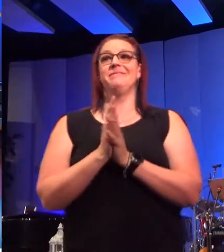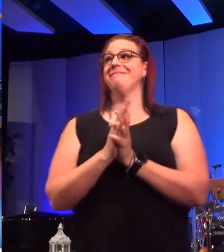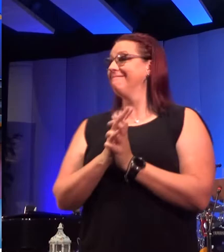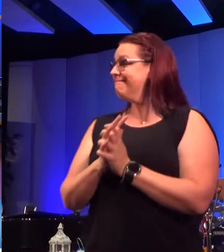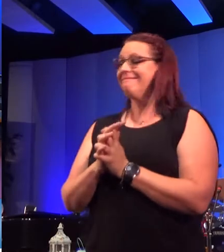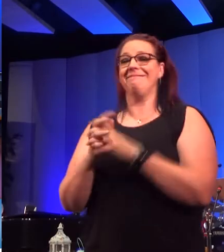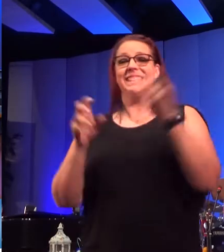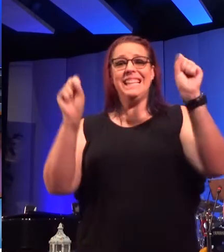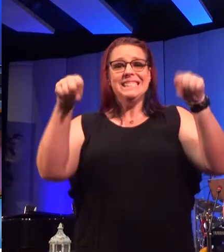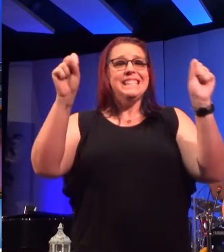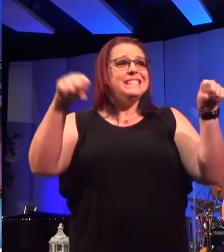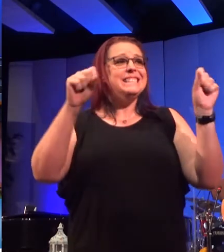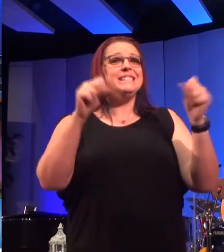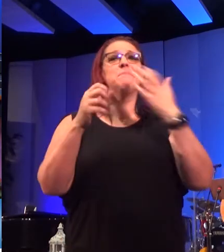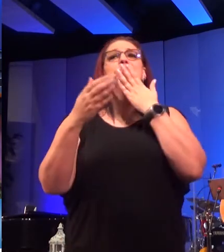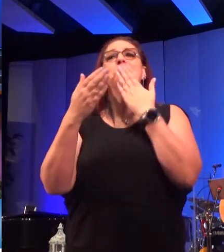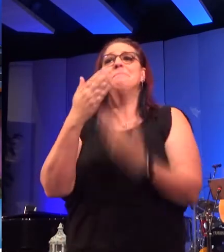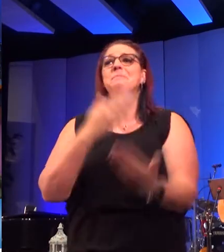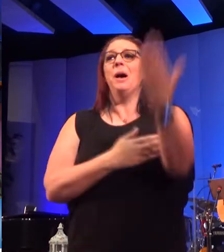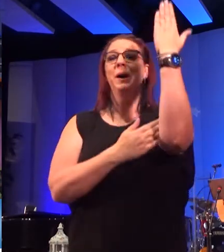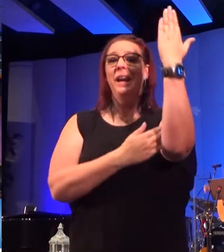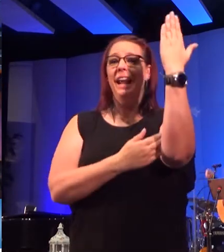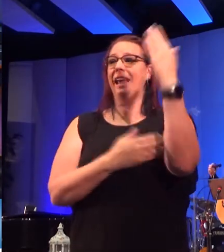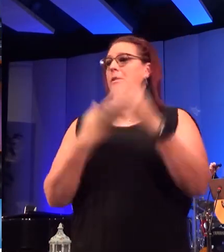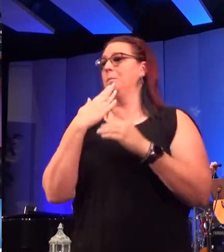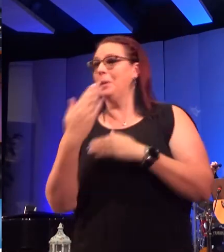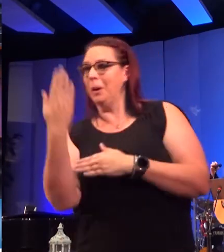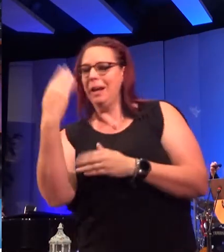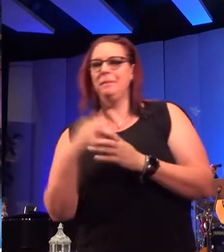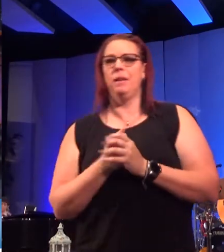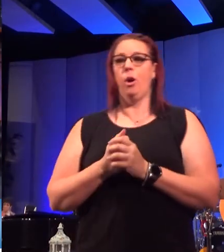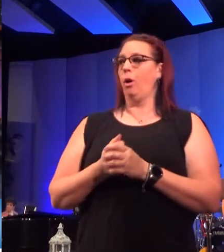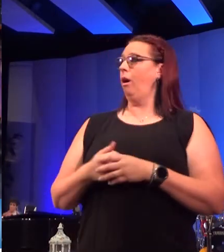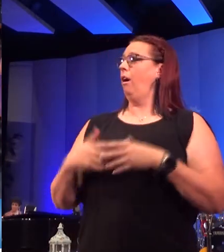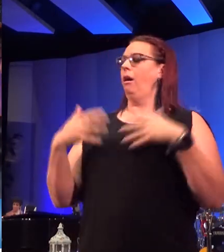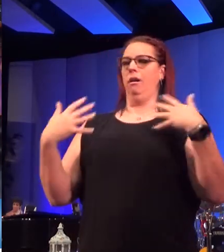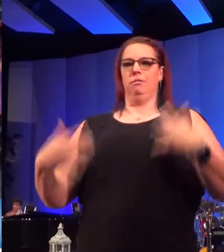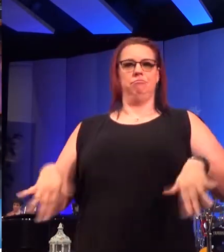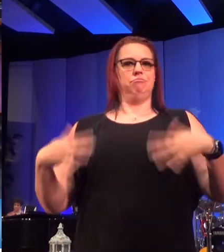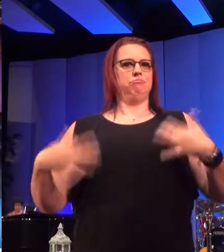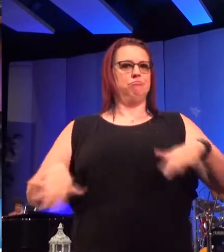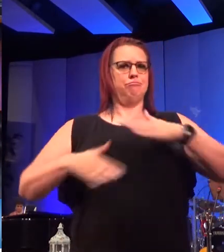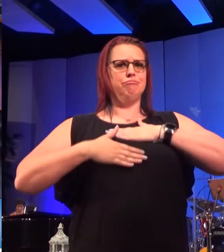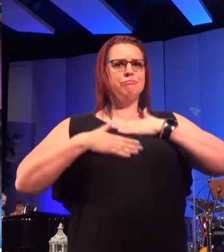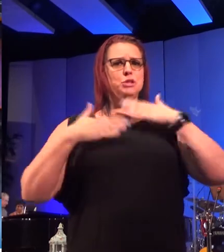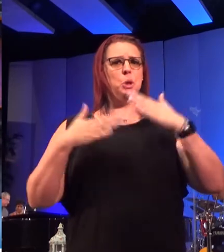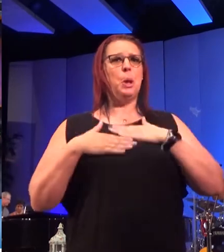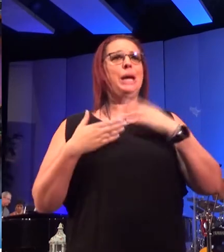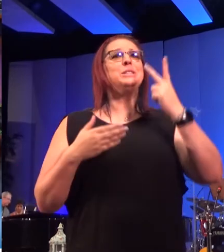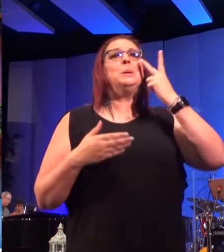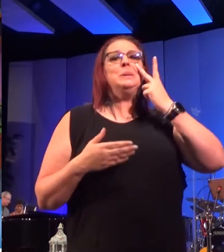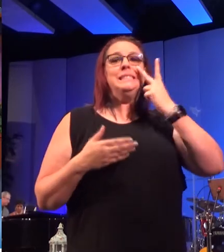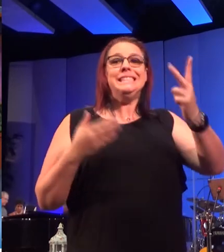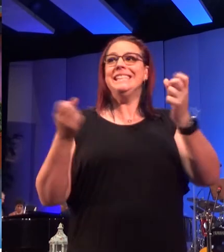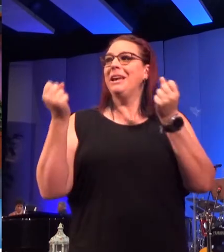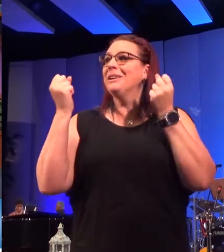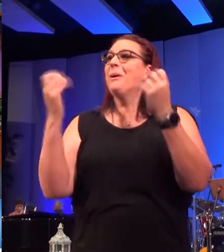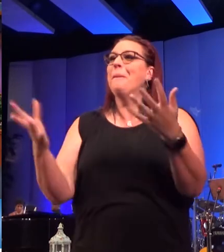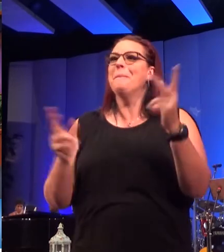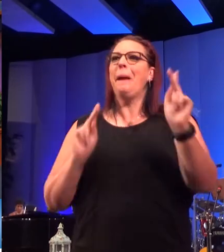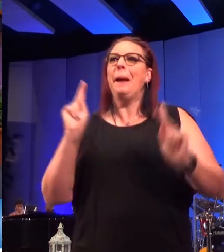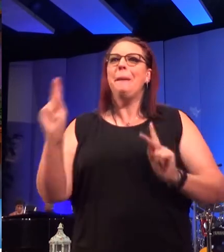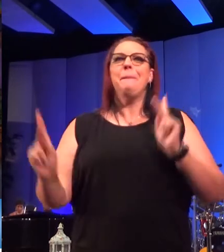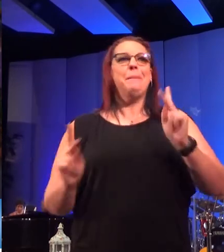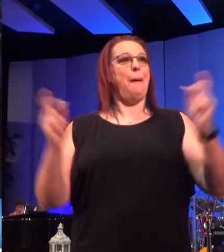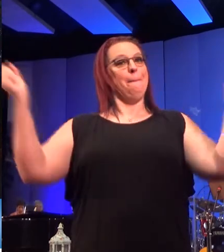Yes, yes, yes. Good morning. Good morning. What a joy to see so many folks. We're back,